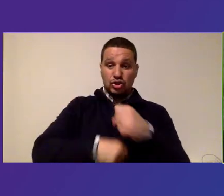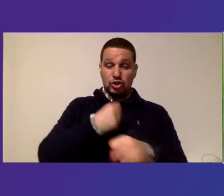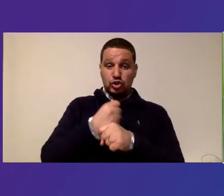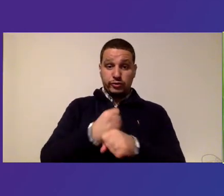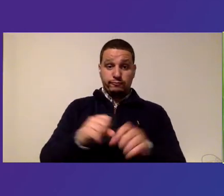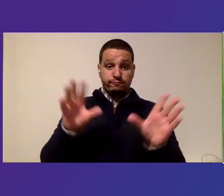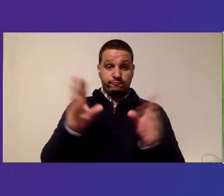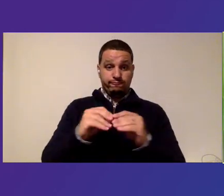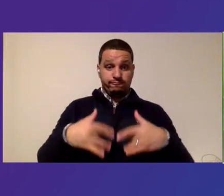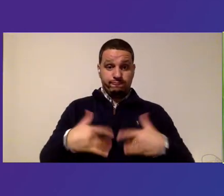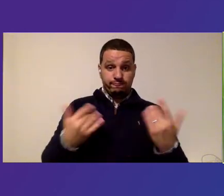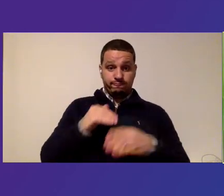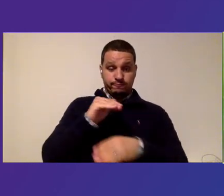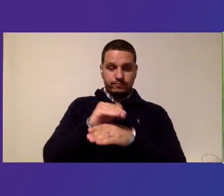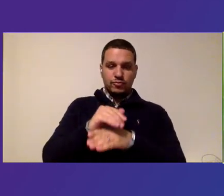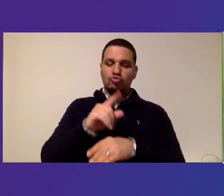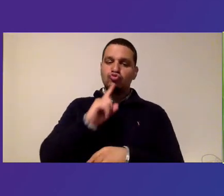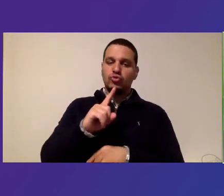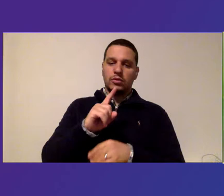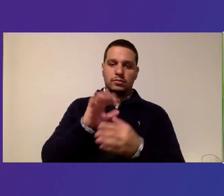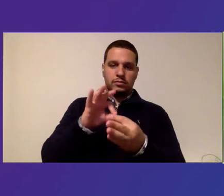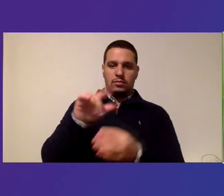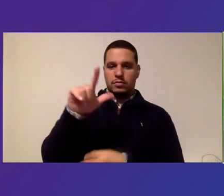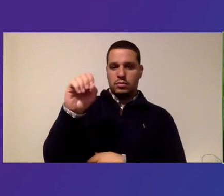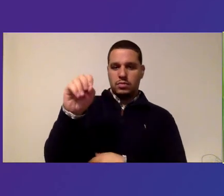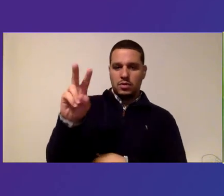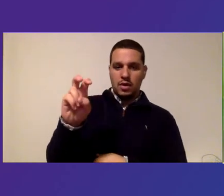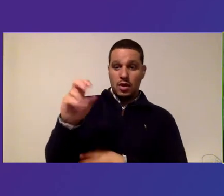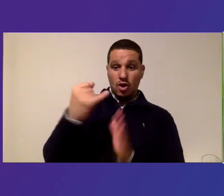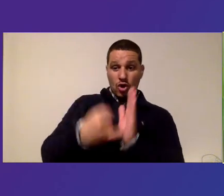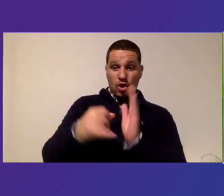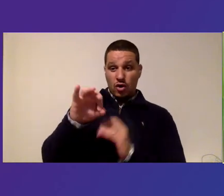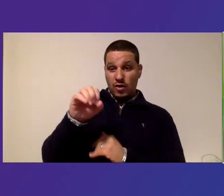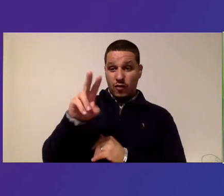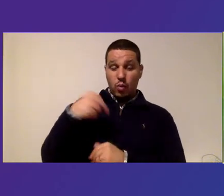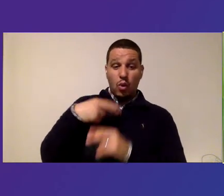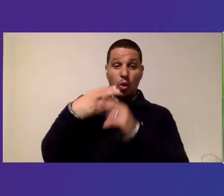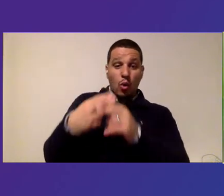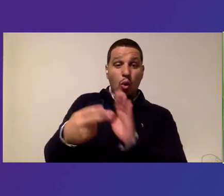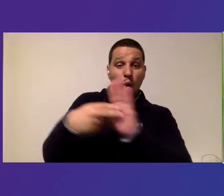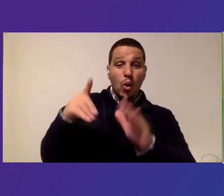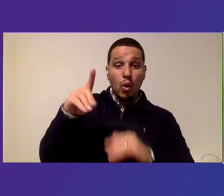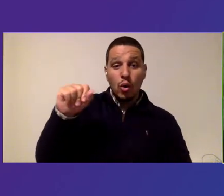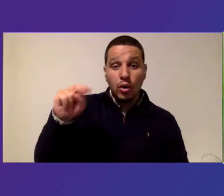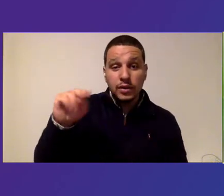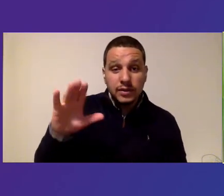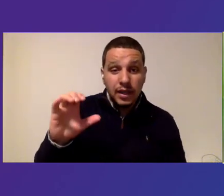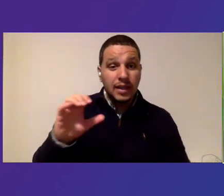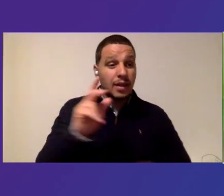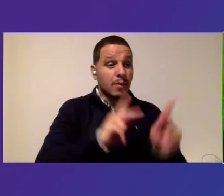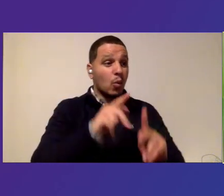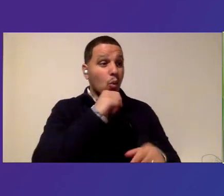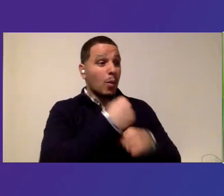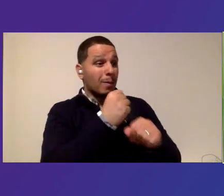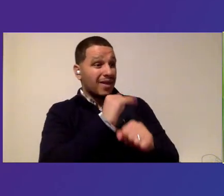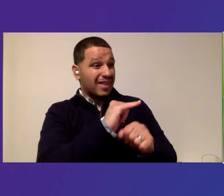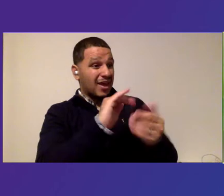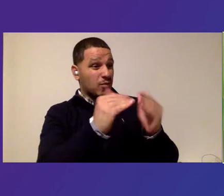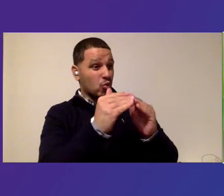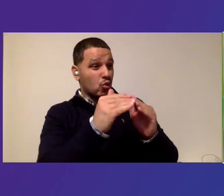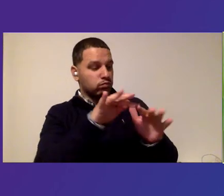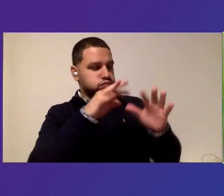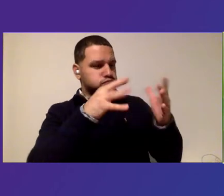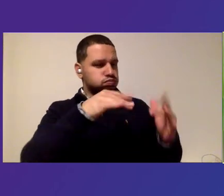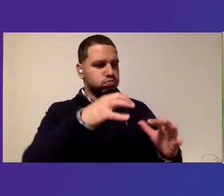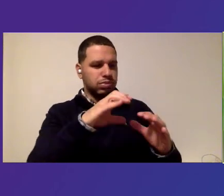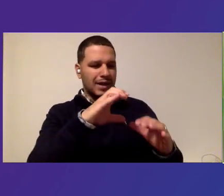an incredible labor of love for this art form that we call dance and for the people that make up the community and ecosystem in